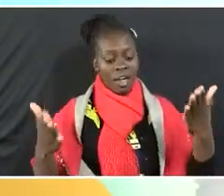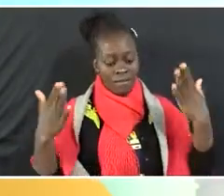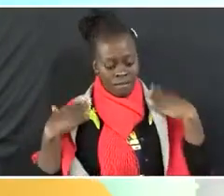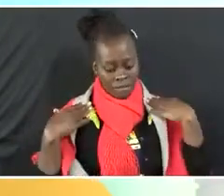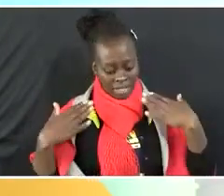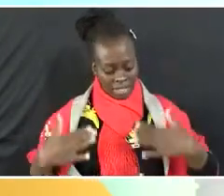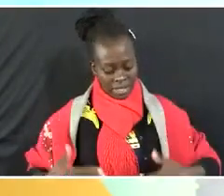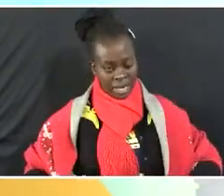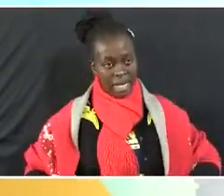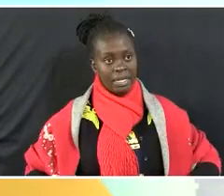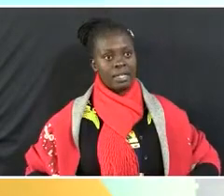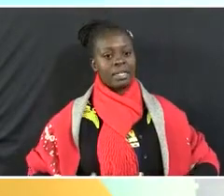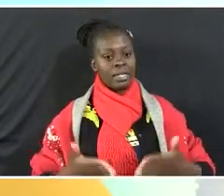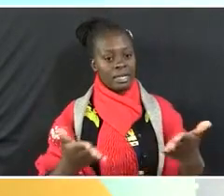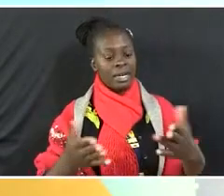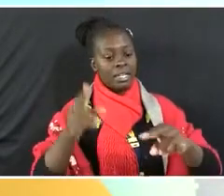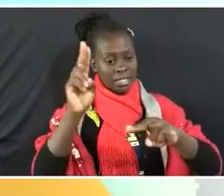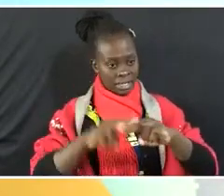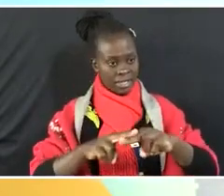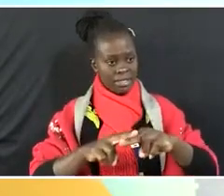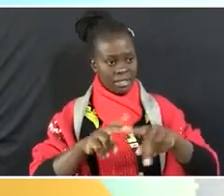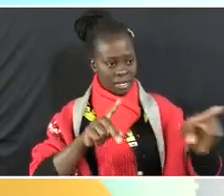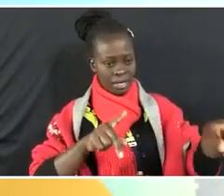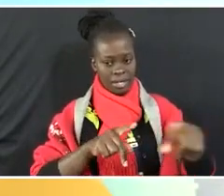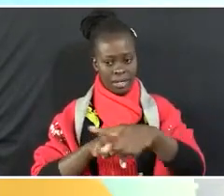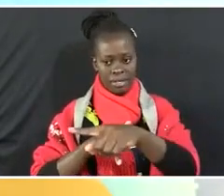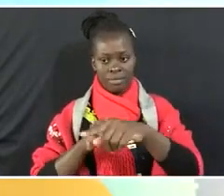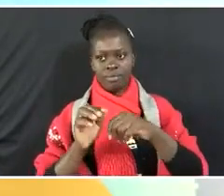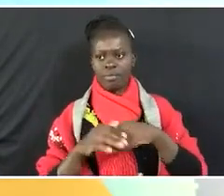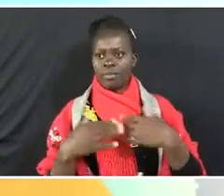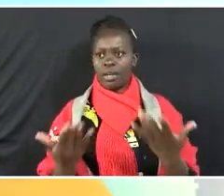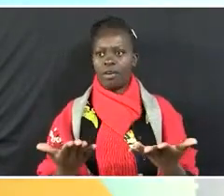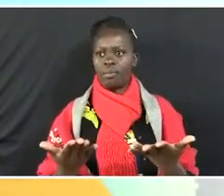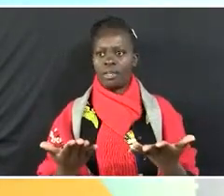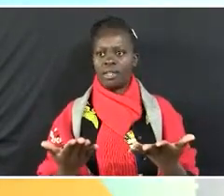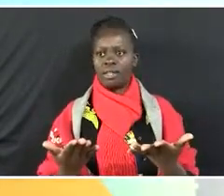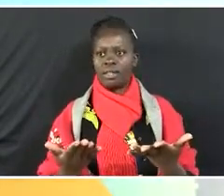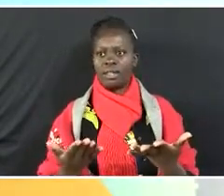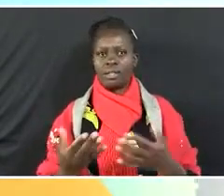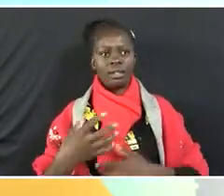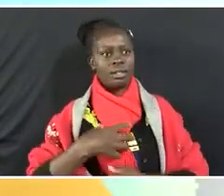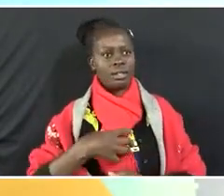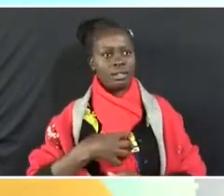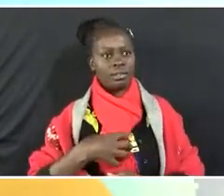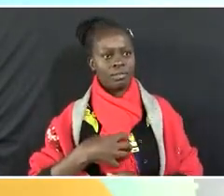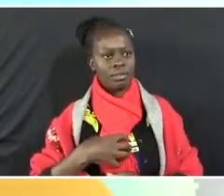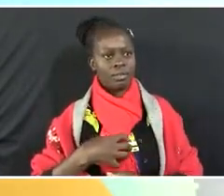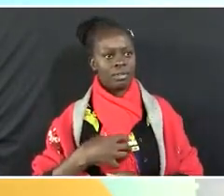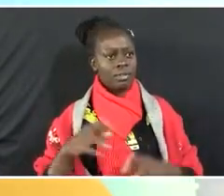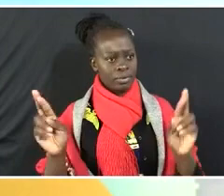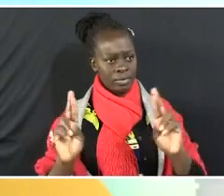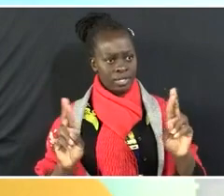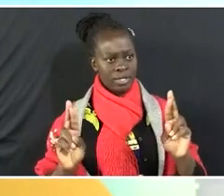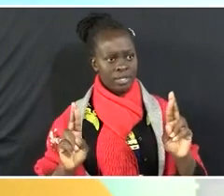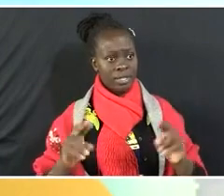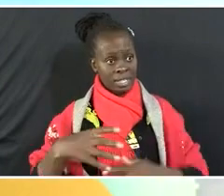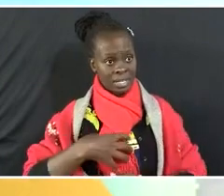member, you are attending in person. How many have taken leave for camp meeting? Those who